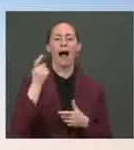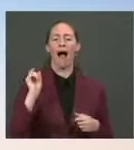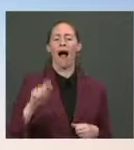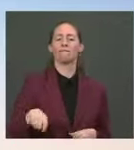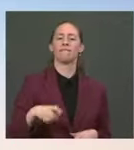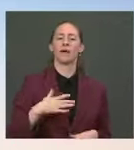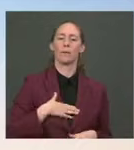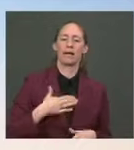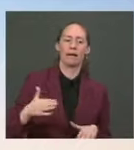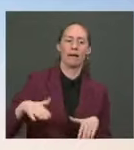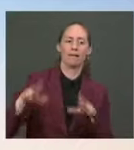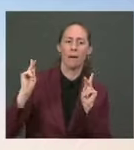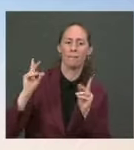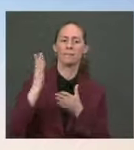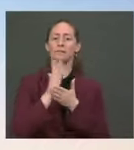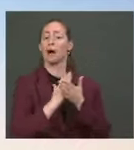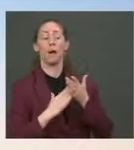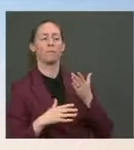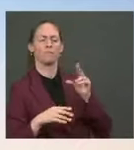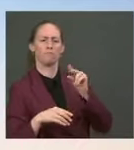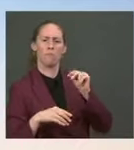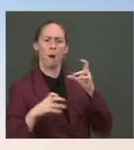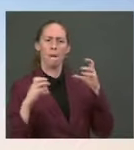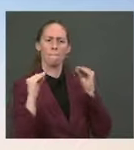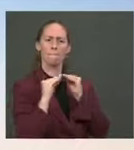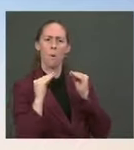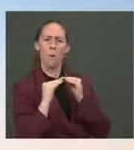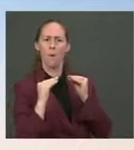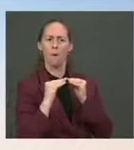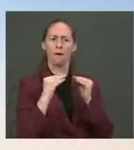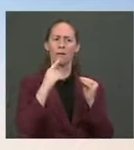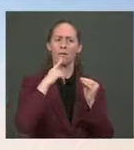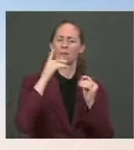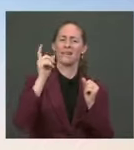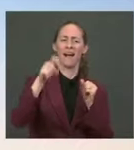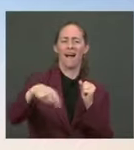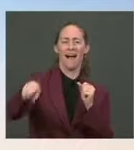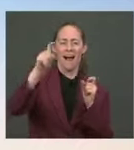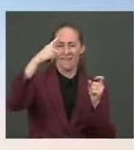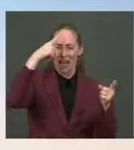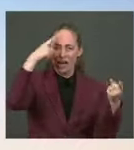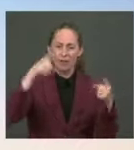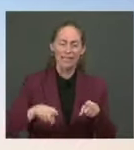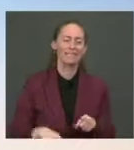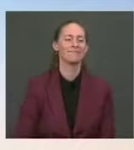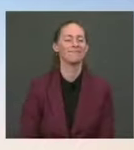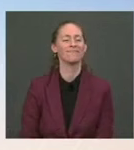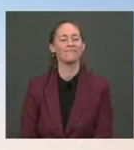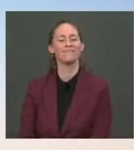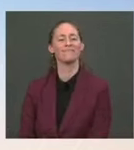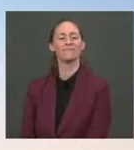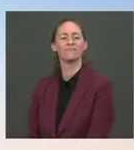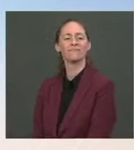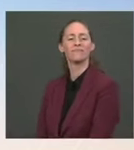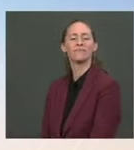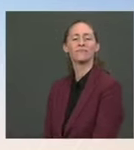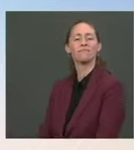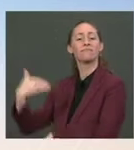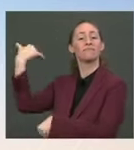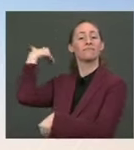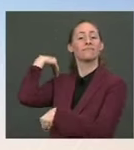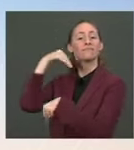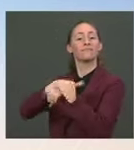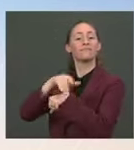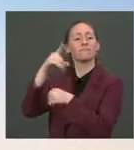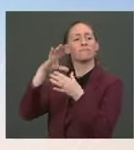there was an agreement on what the final looked like, you would all know that. And in your statement last night, one of the common goals you cited was clean energy.